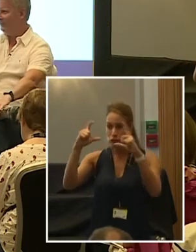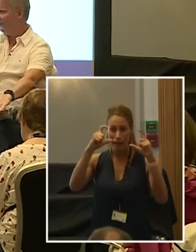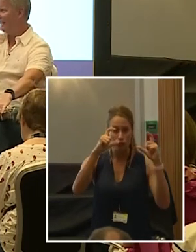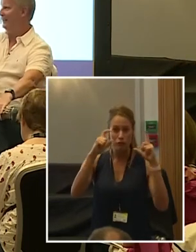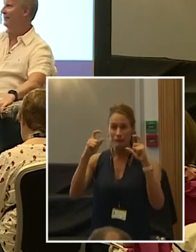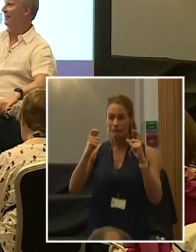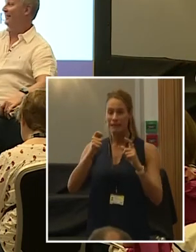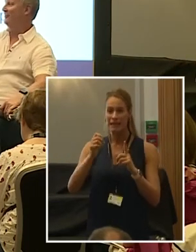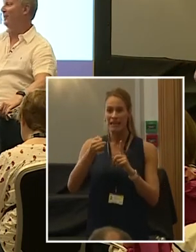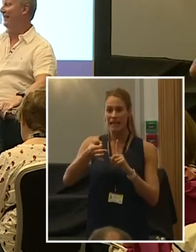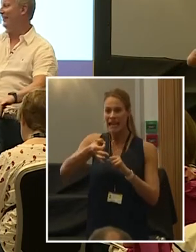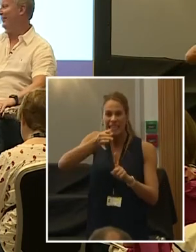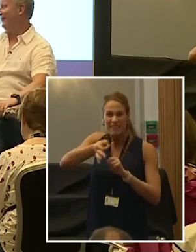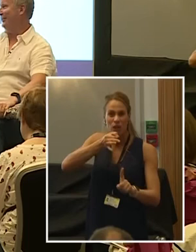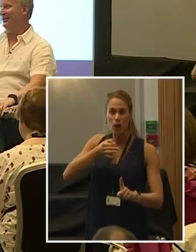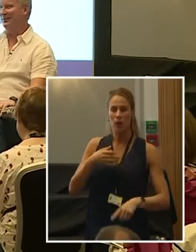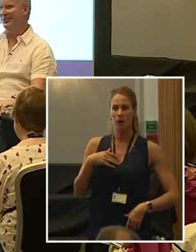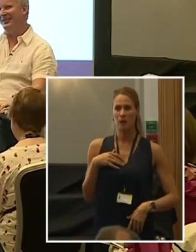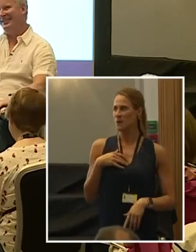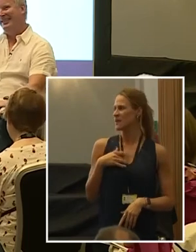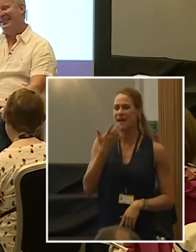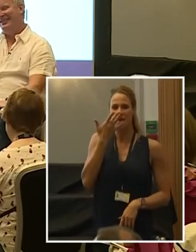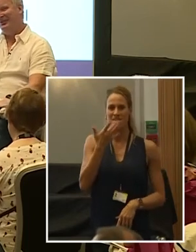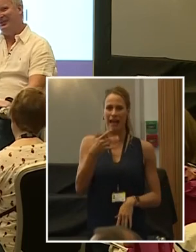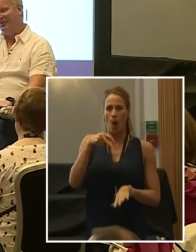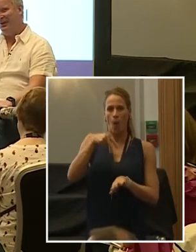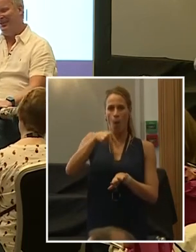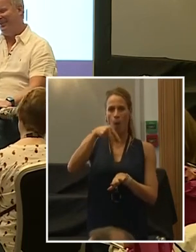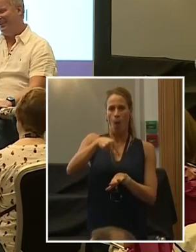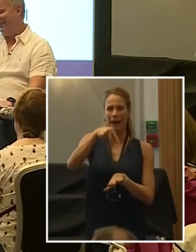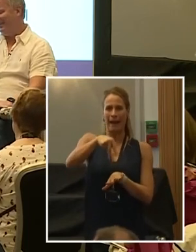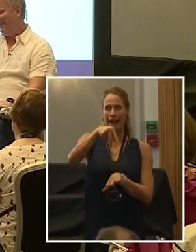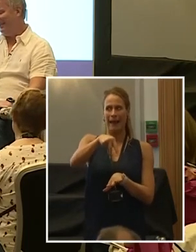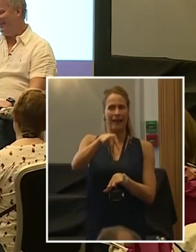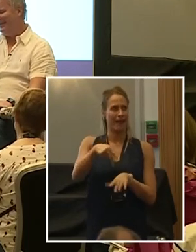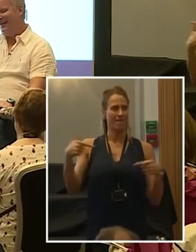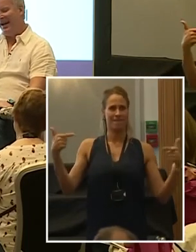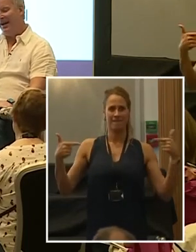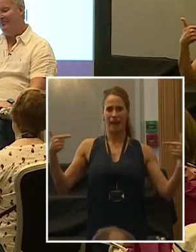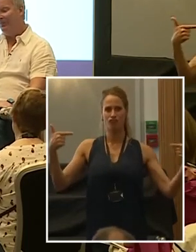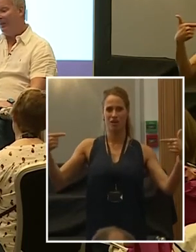fake walking down the corridor towards the operating theatre.